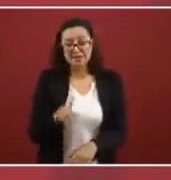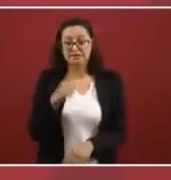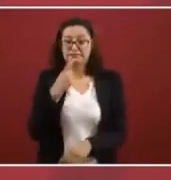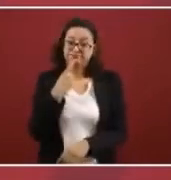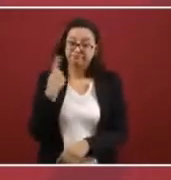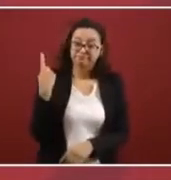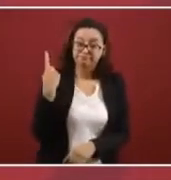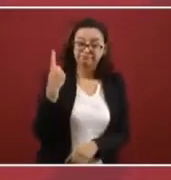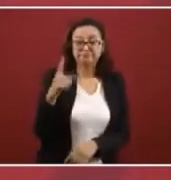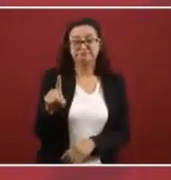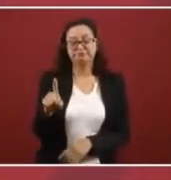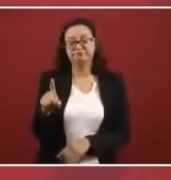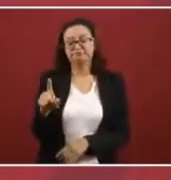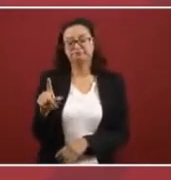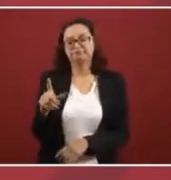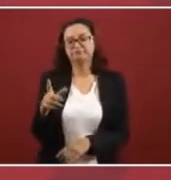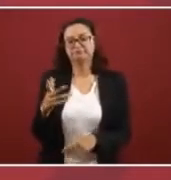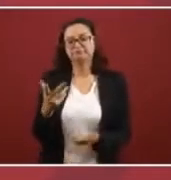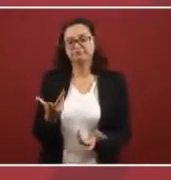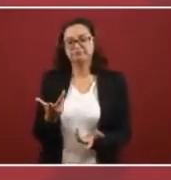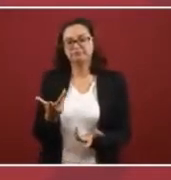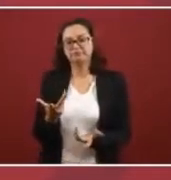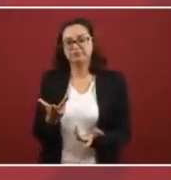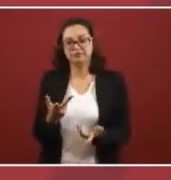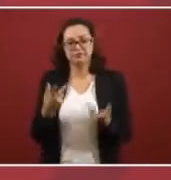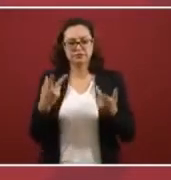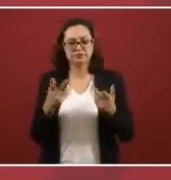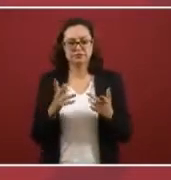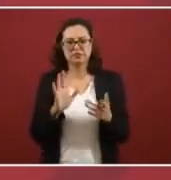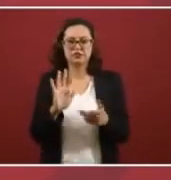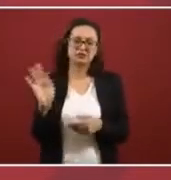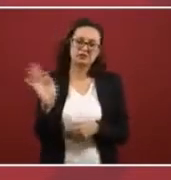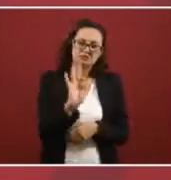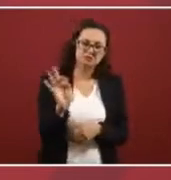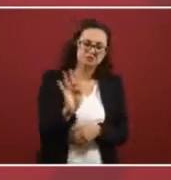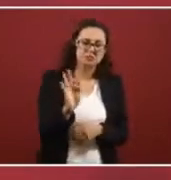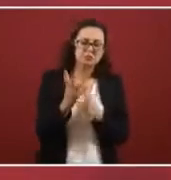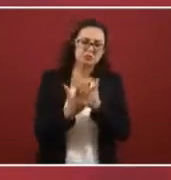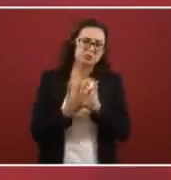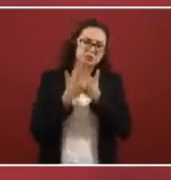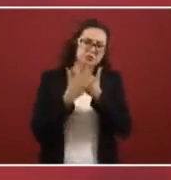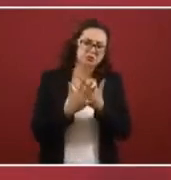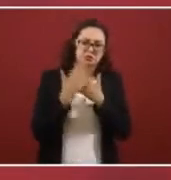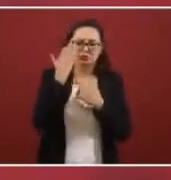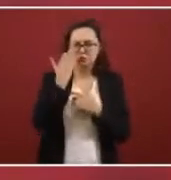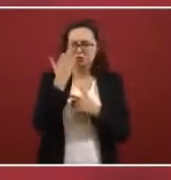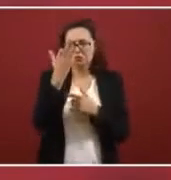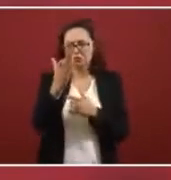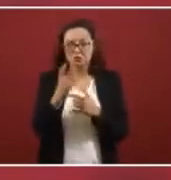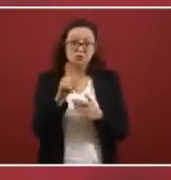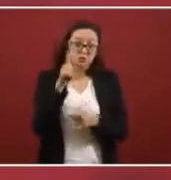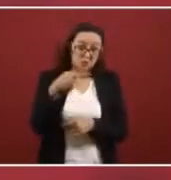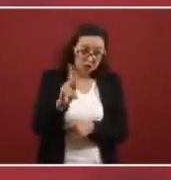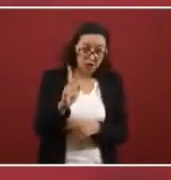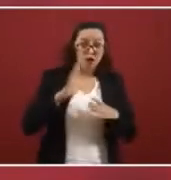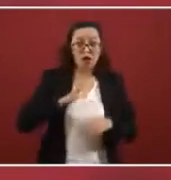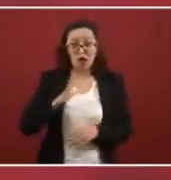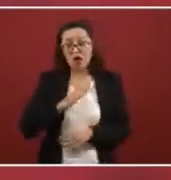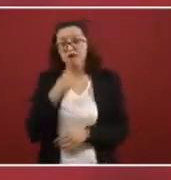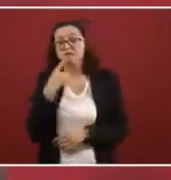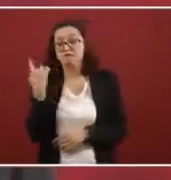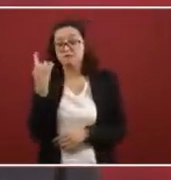that there is claims that were being held back, then in those